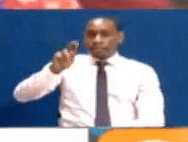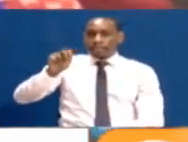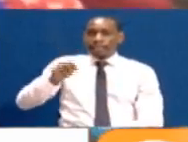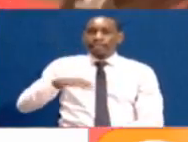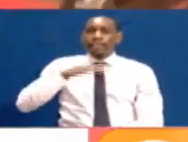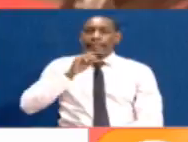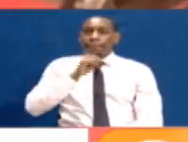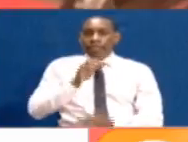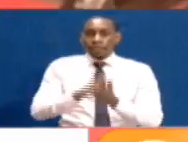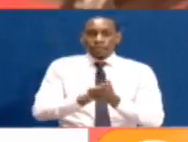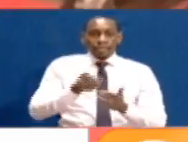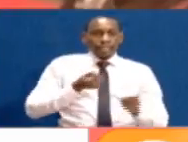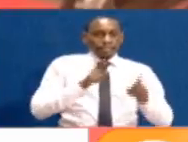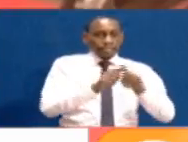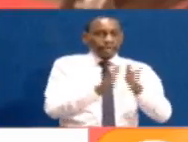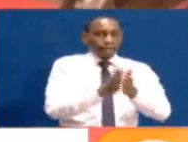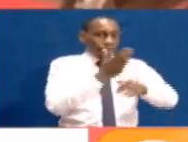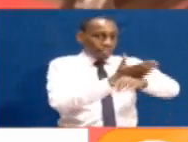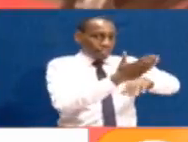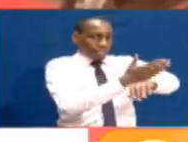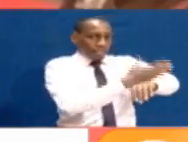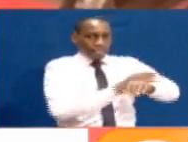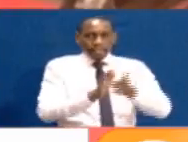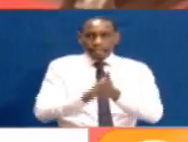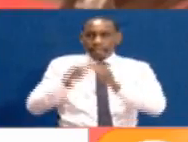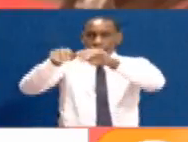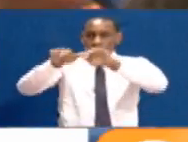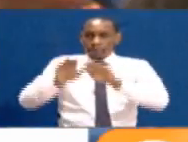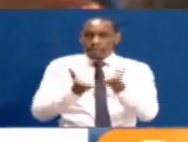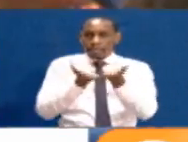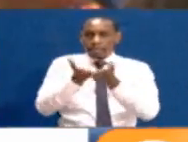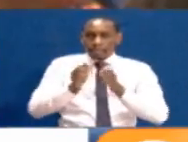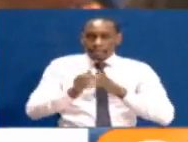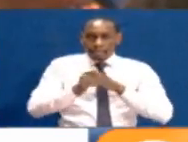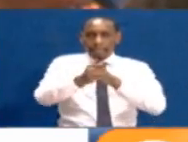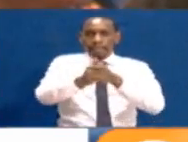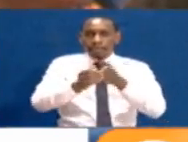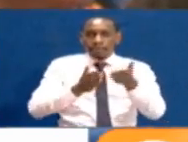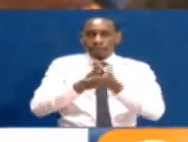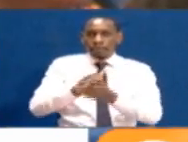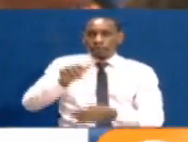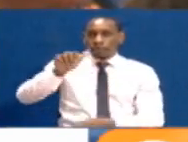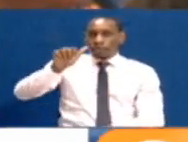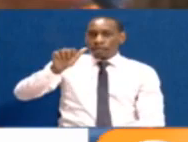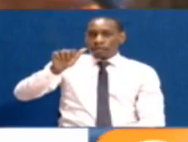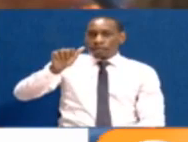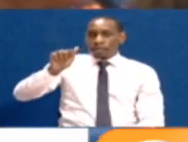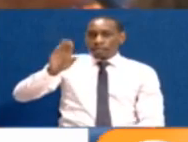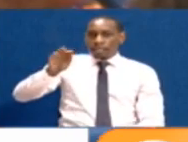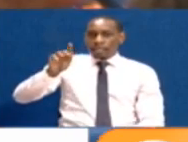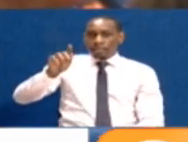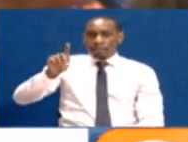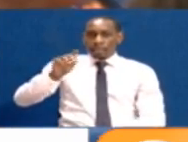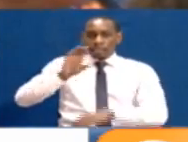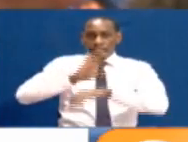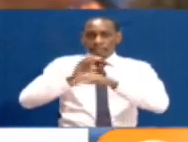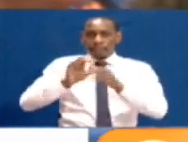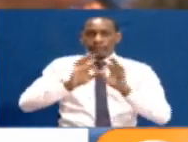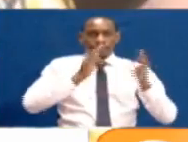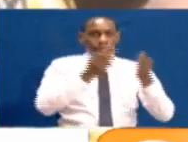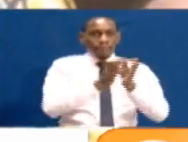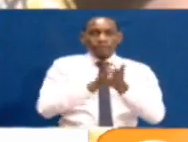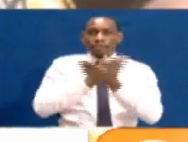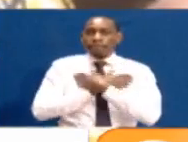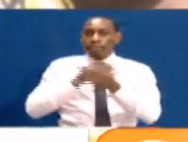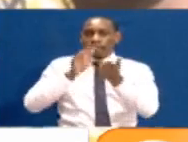sister survived, but with injuries. The funeral service was presided over by the Anglican Church. Her family and friends showered the late